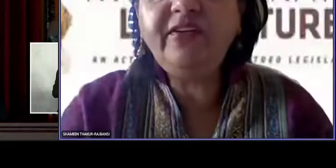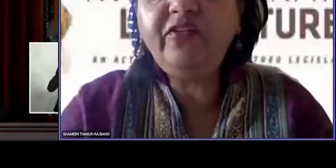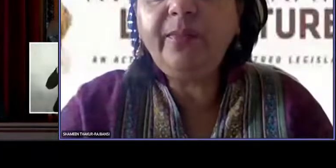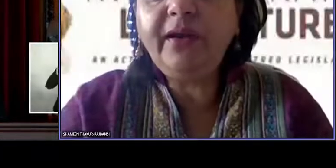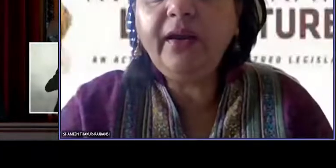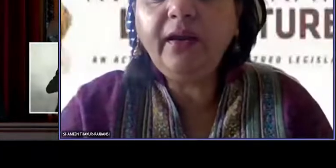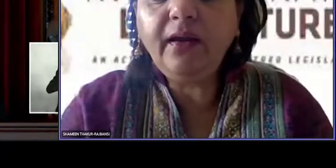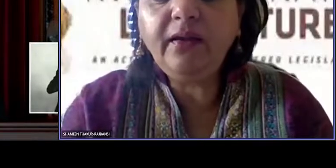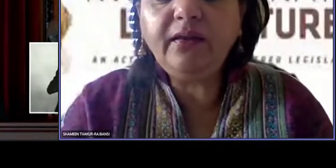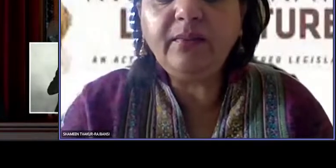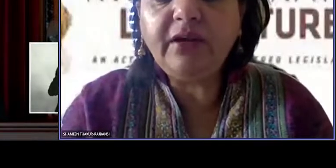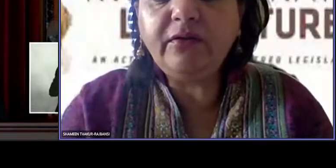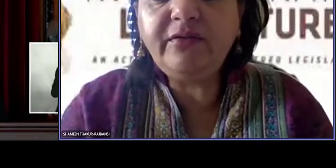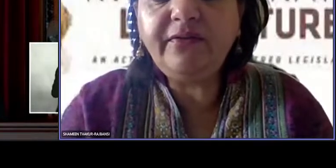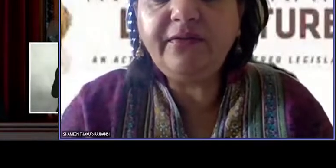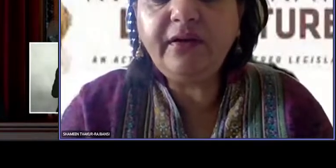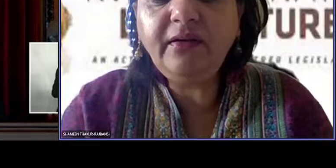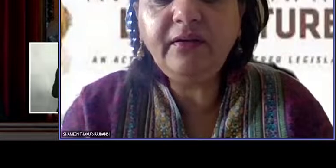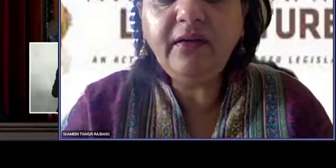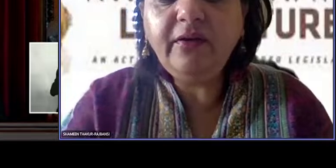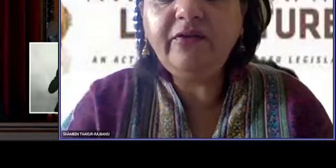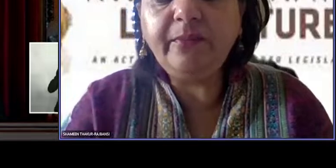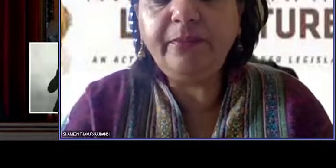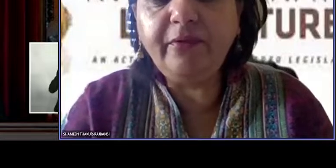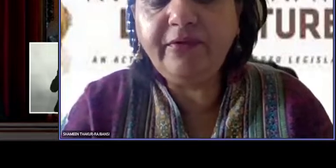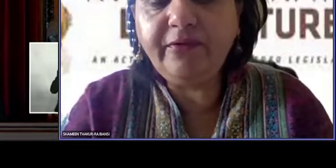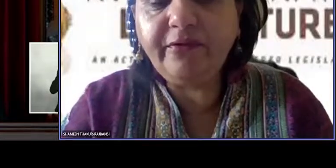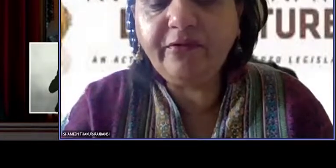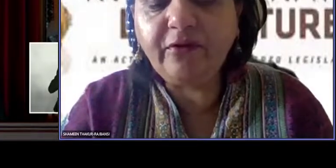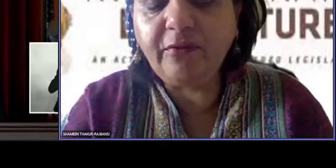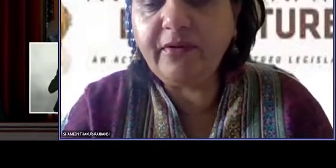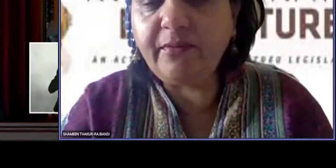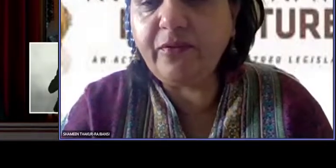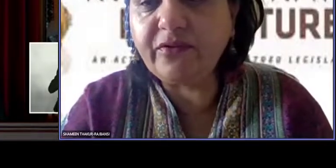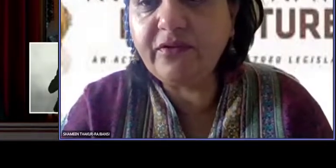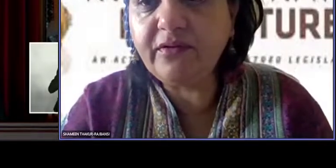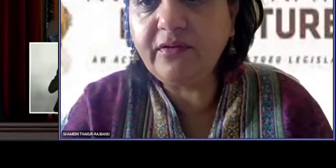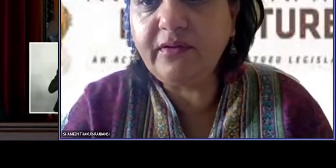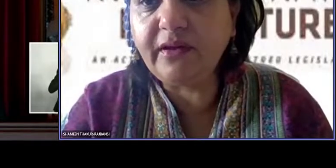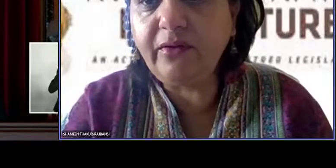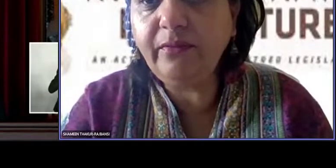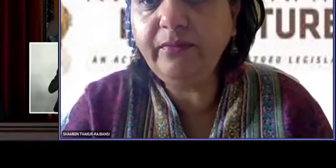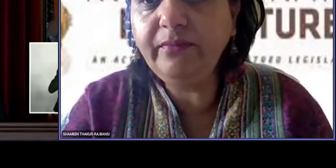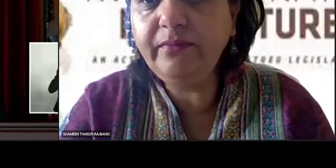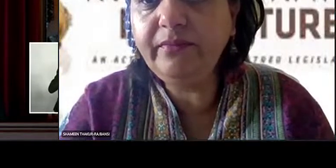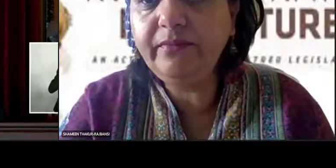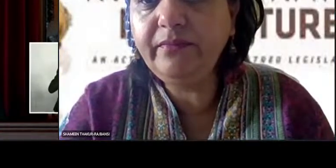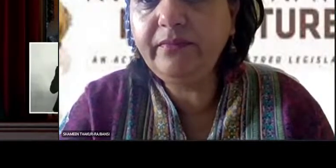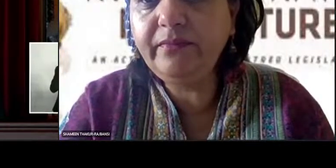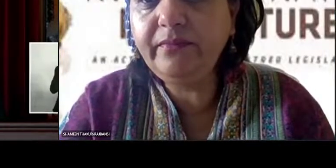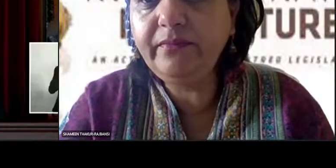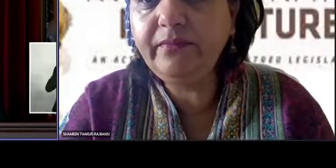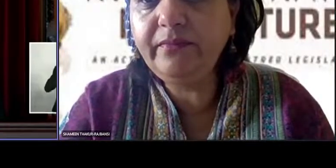Honourable Deputy Speaker, the Minority Front supports the Scopa report. Thank you.